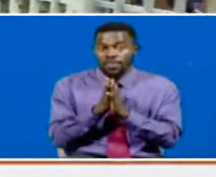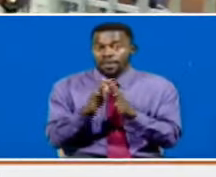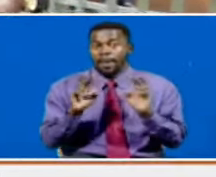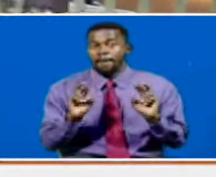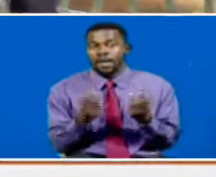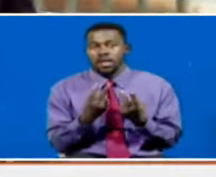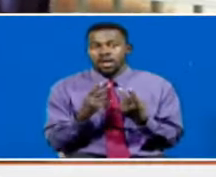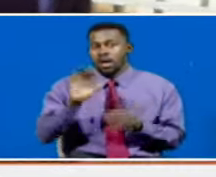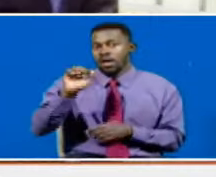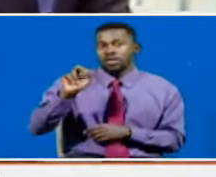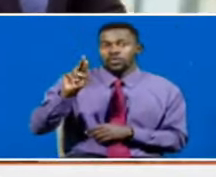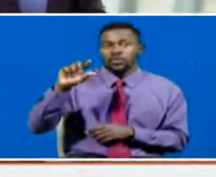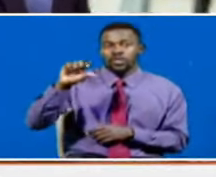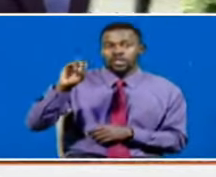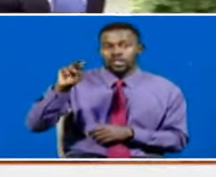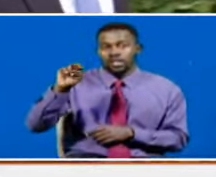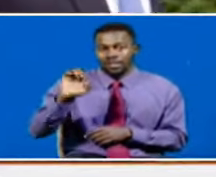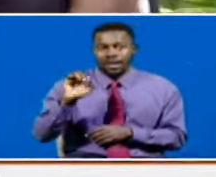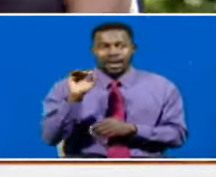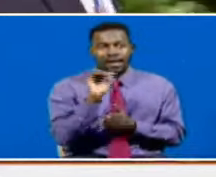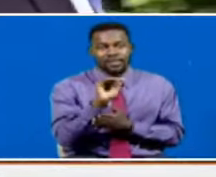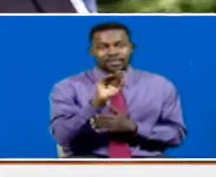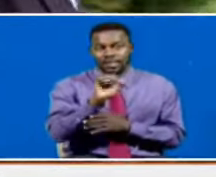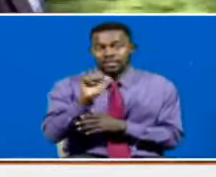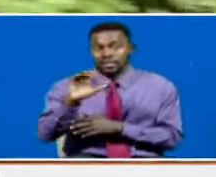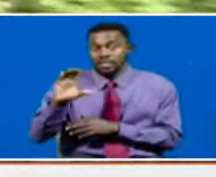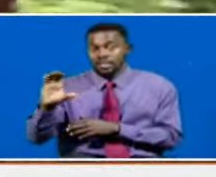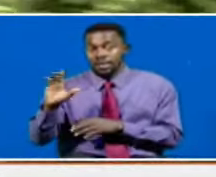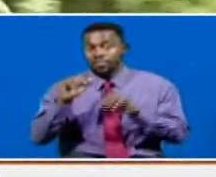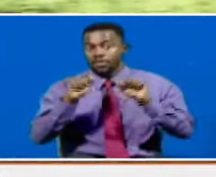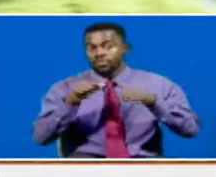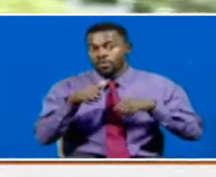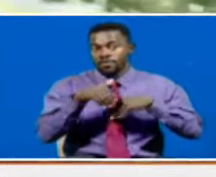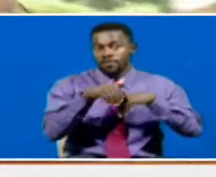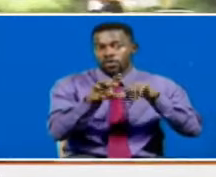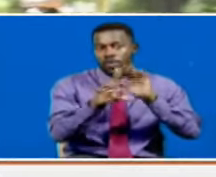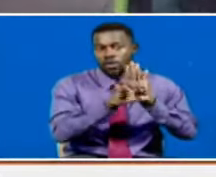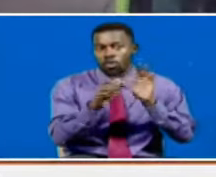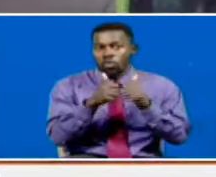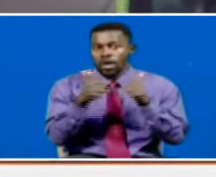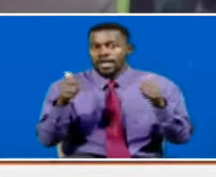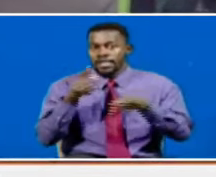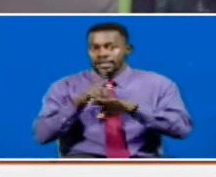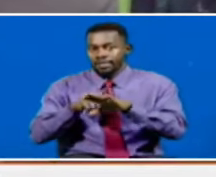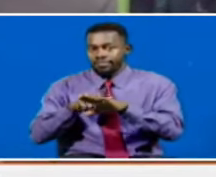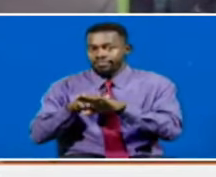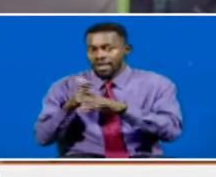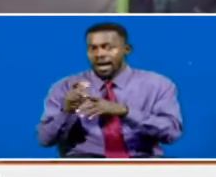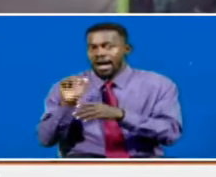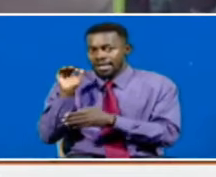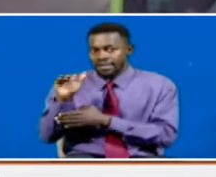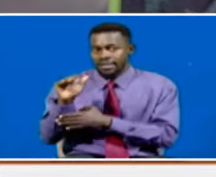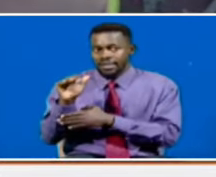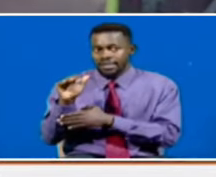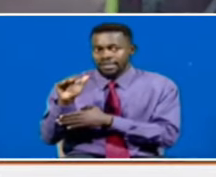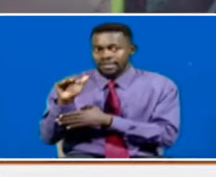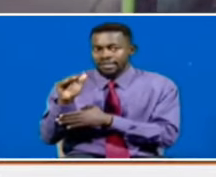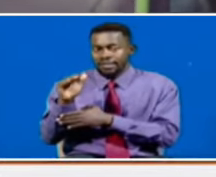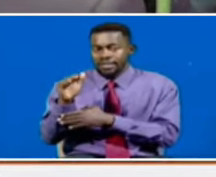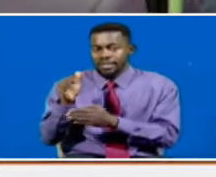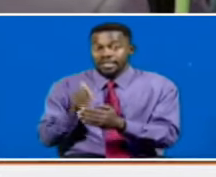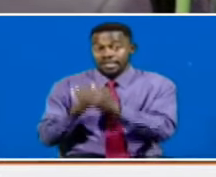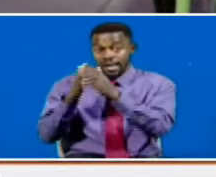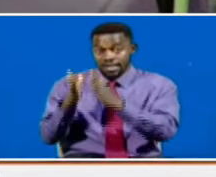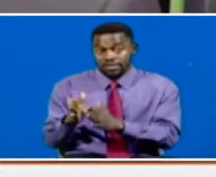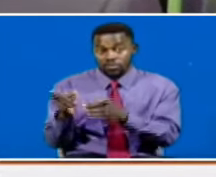the EACC detectives to practice decorum while arresting high-profile officials. I would like to see more courtesy